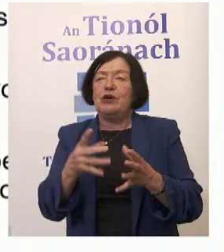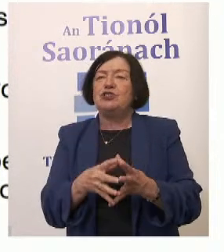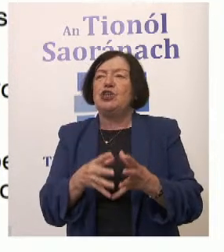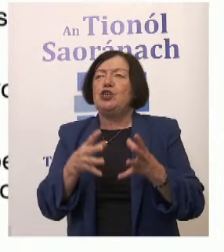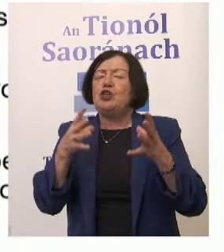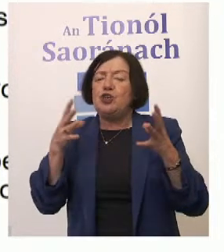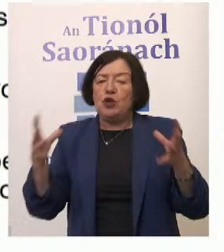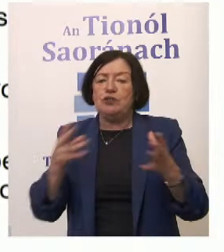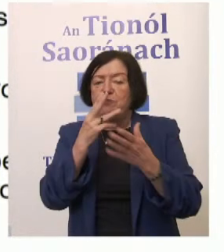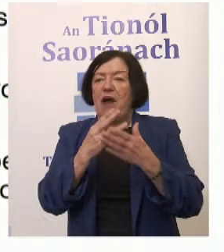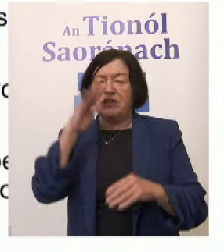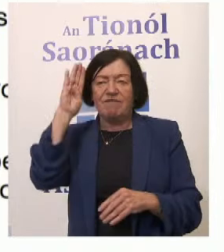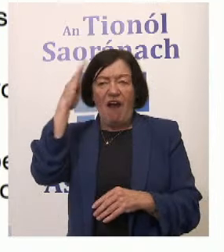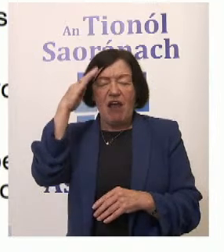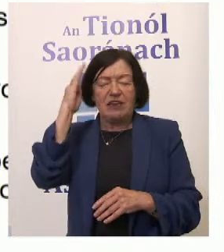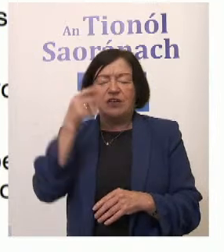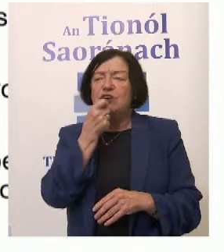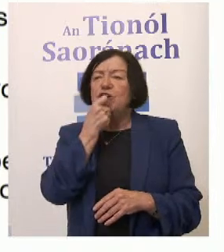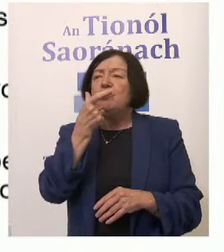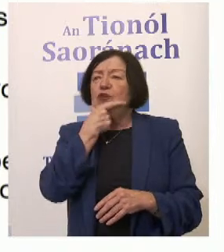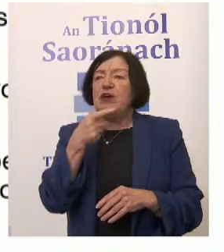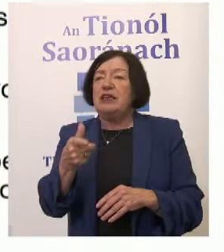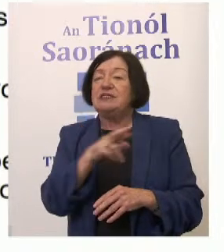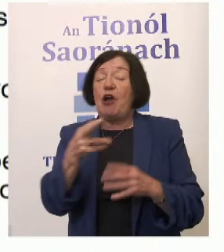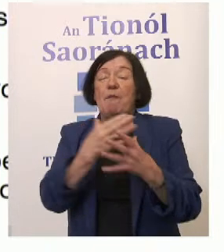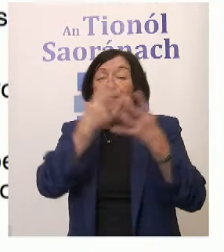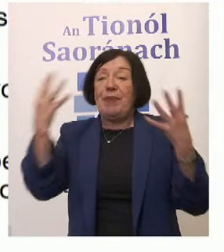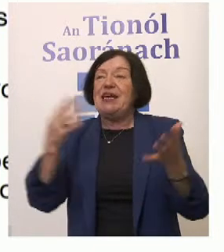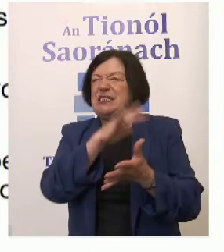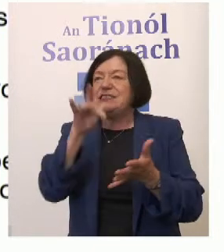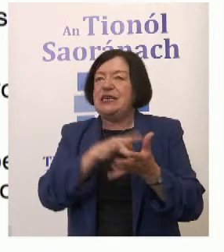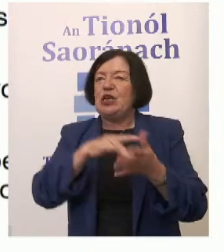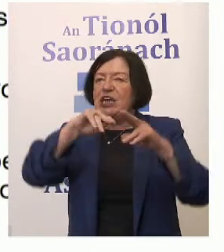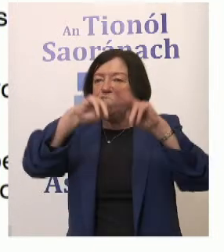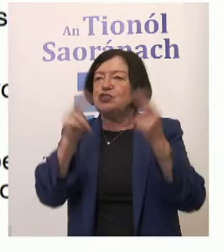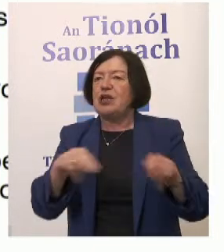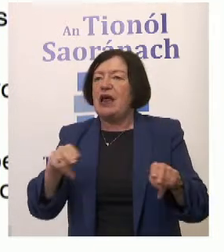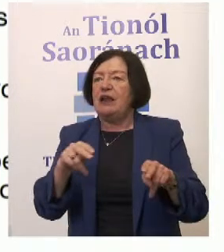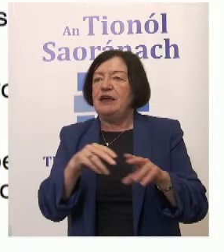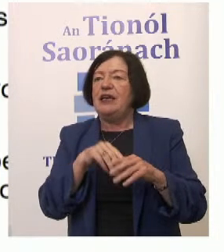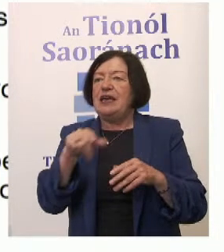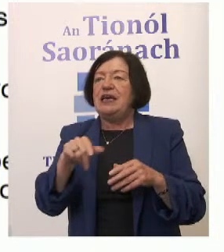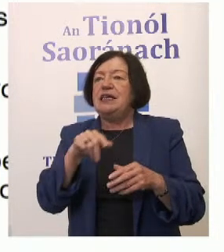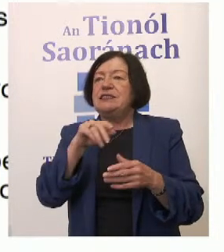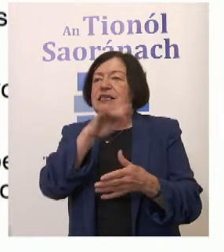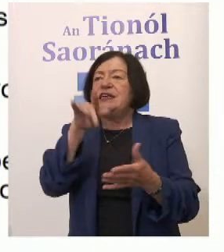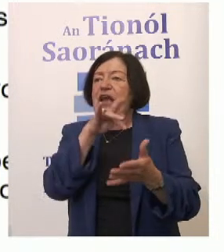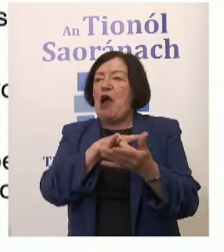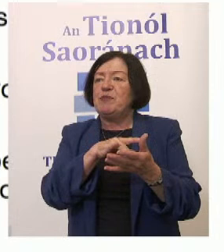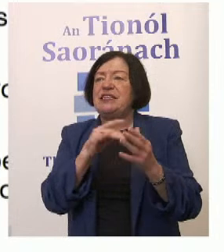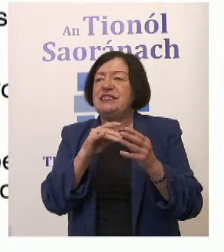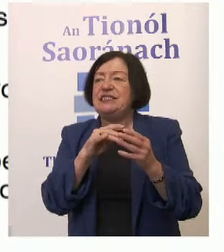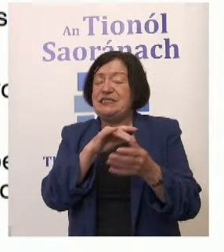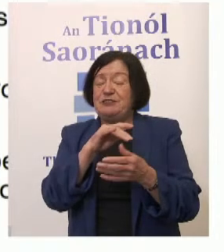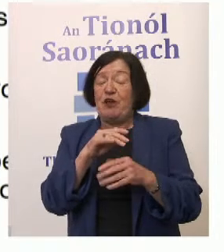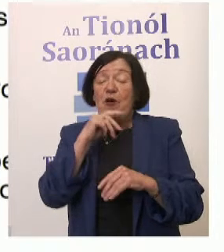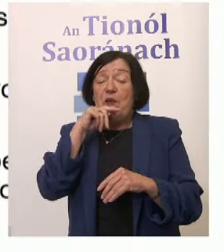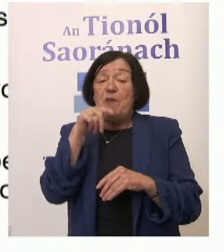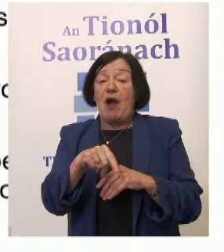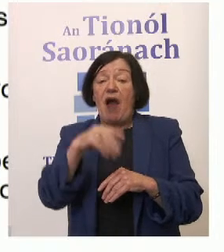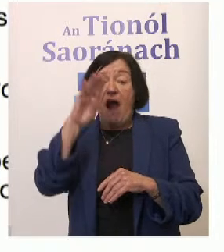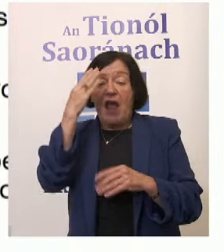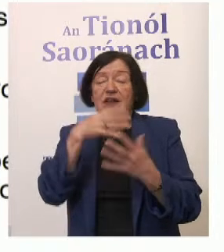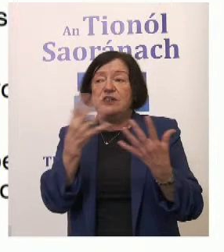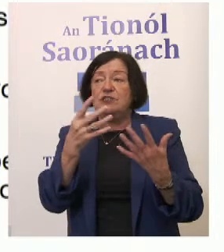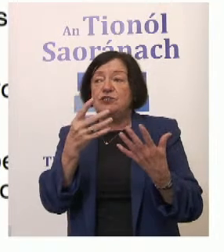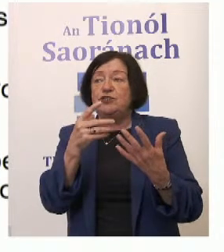huge part of Ireland. So Dublin isn't a particularly big city internationally. It's not a particularly big capital city. But Ireland, either